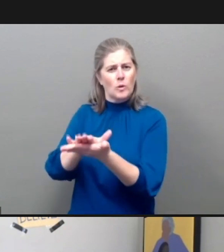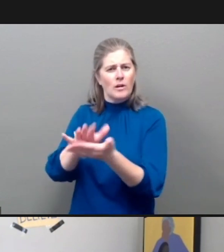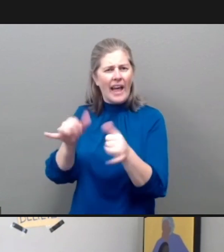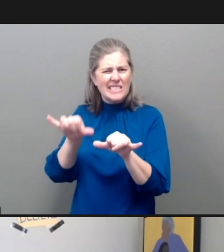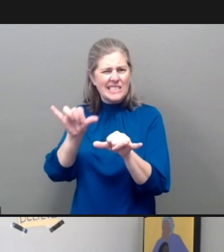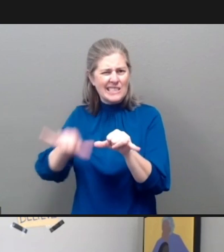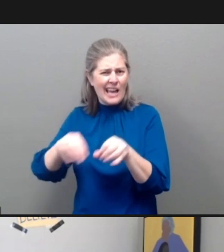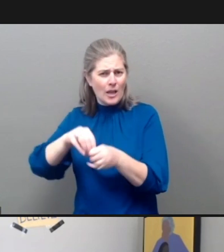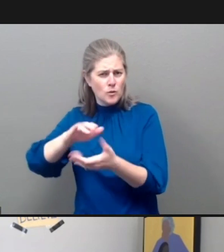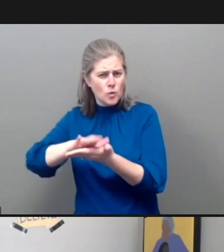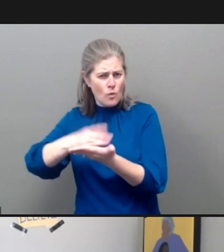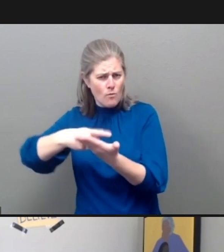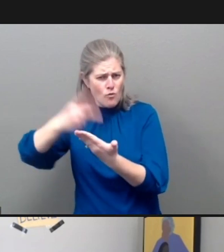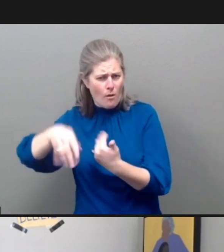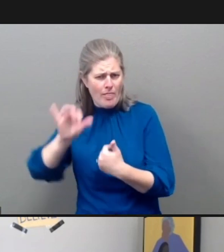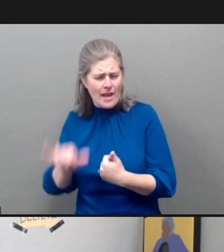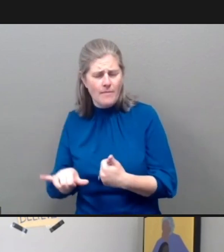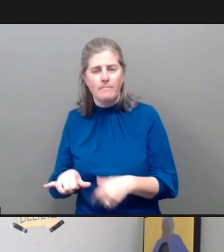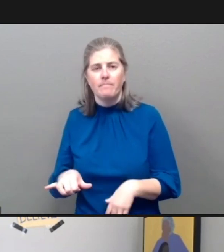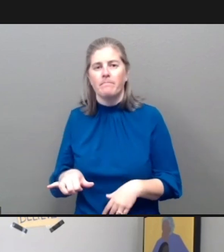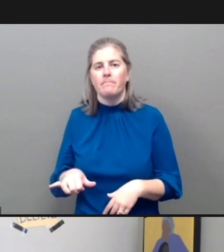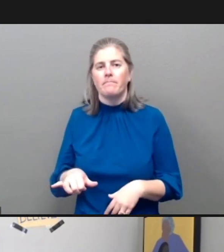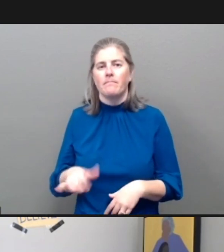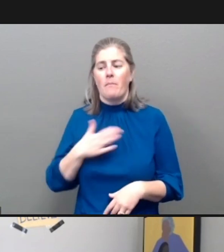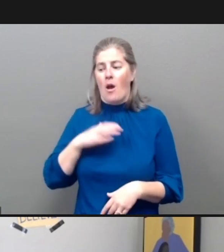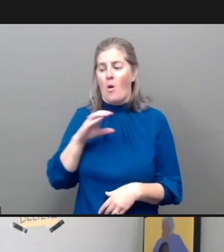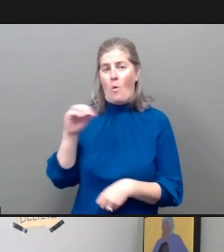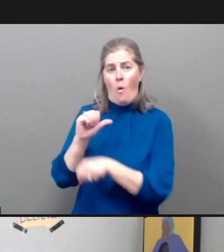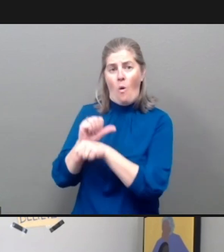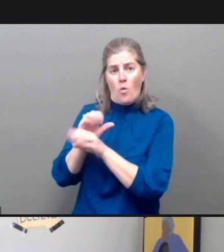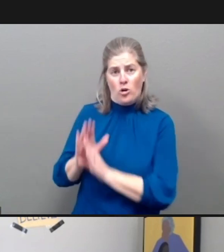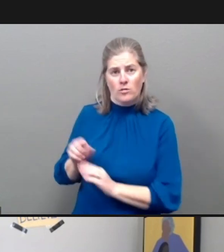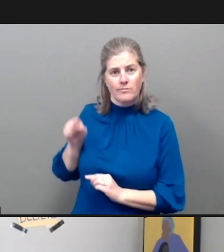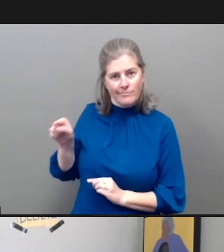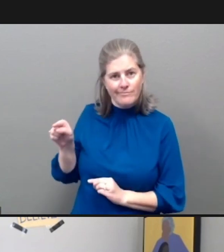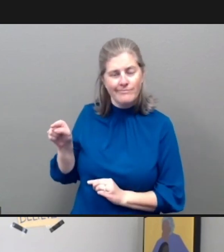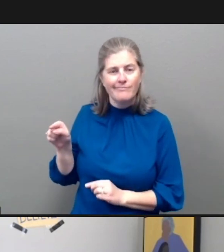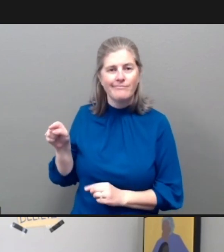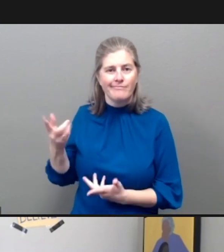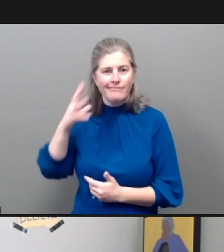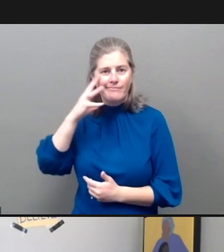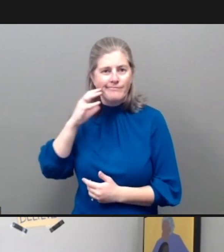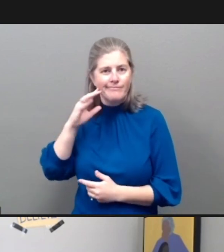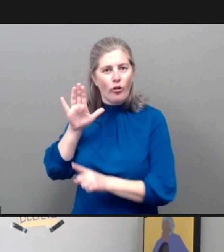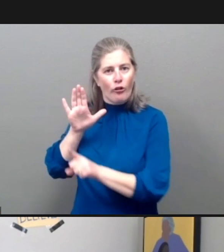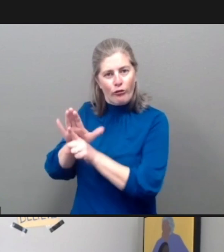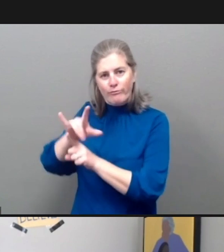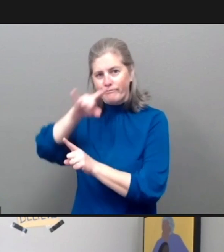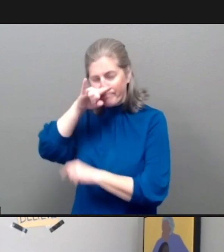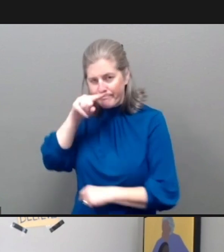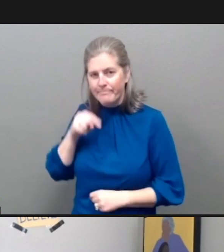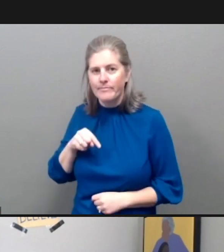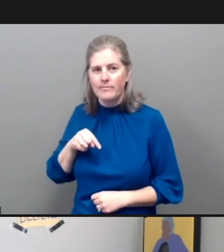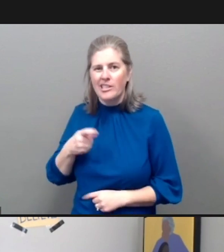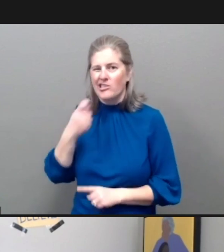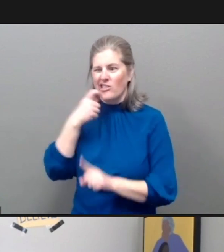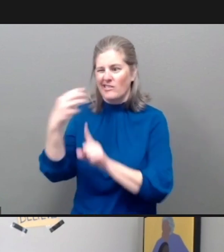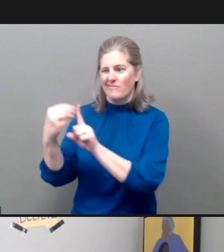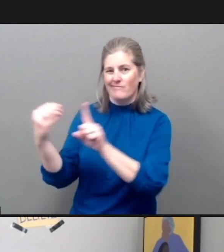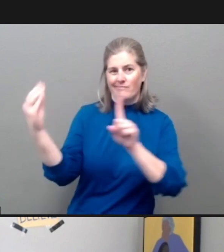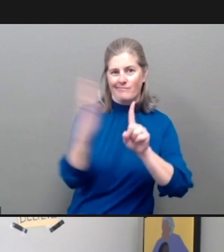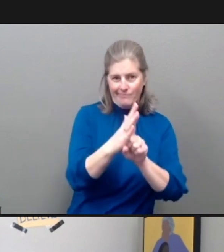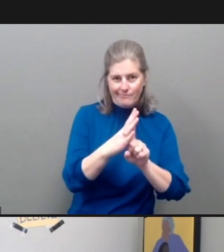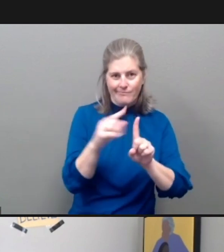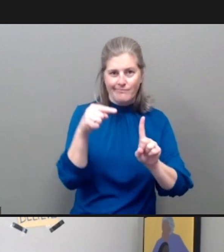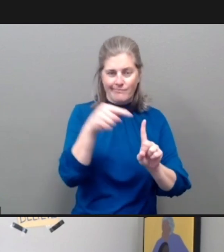program. One of our coworkers here is dealing with just a kid who had just been exposed